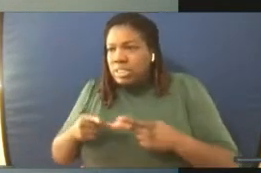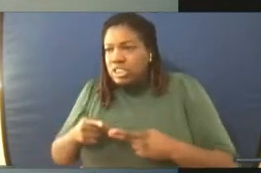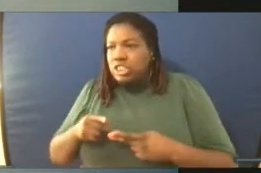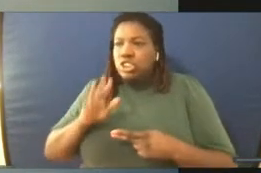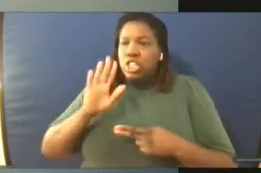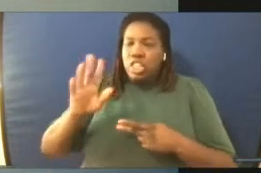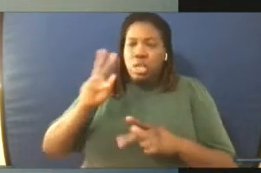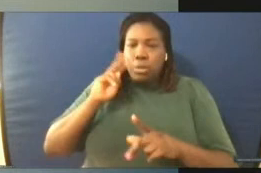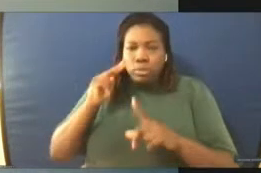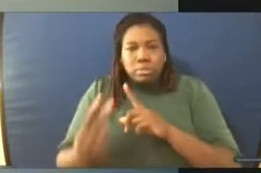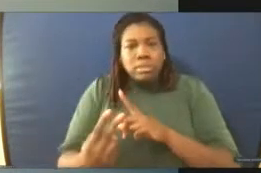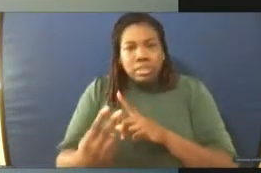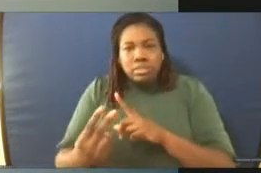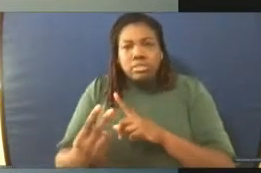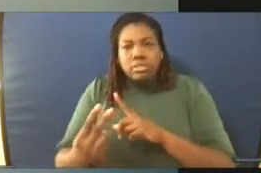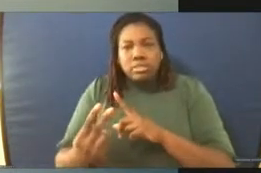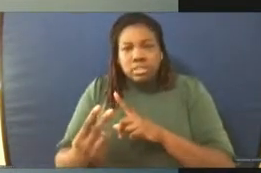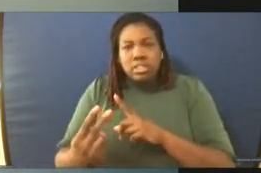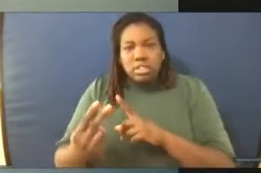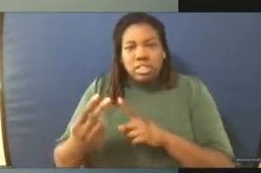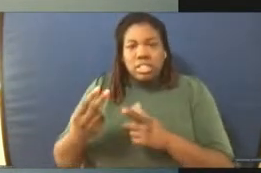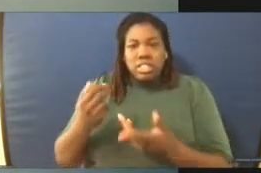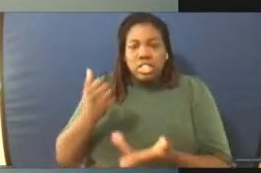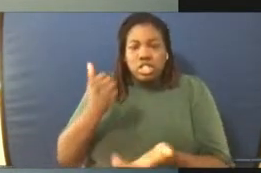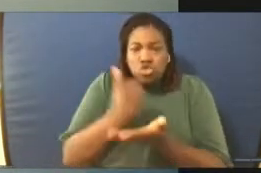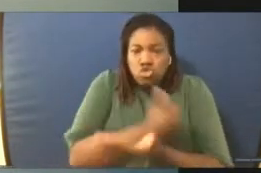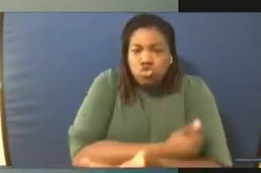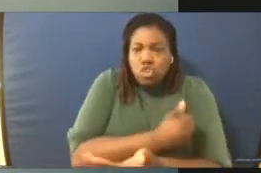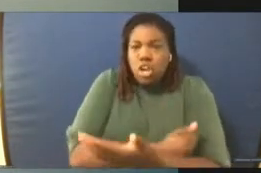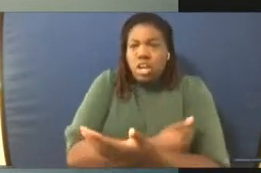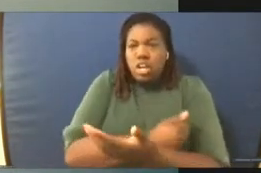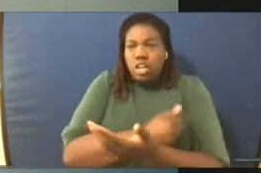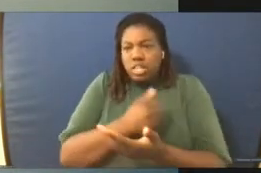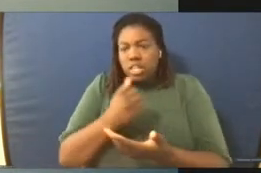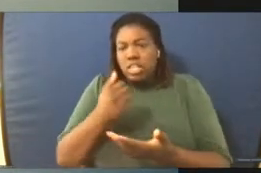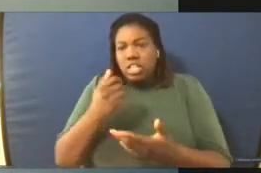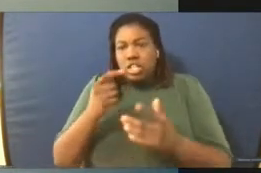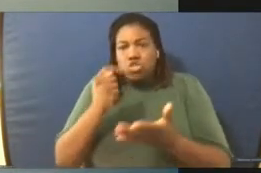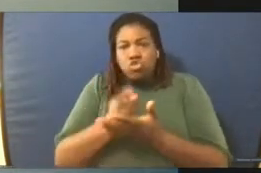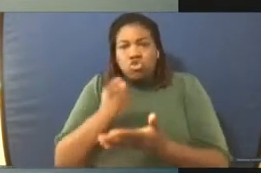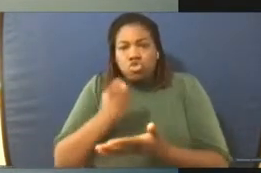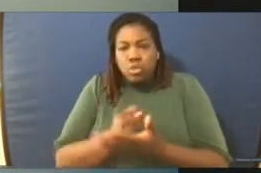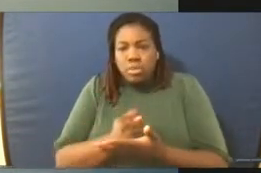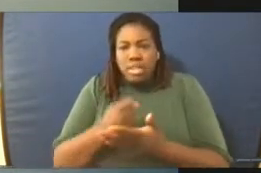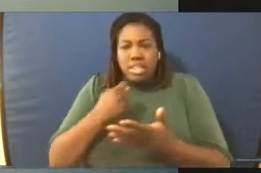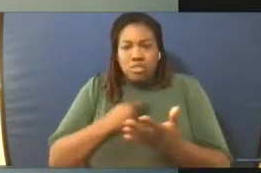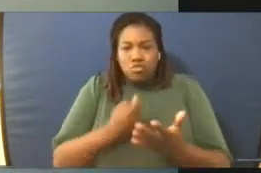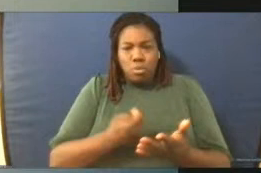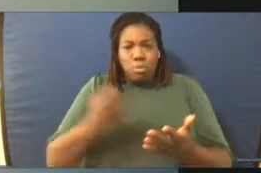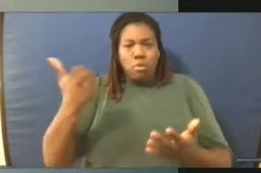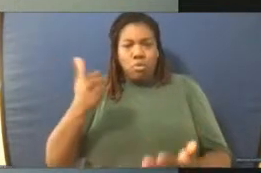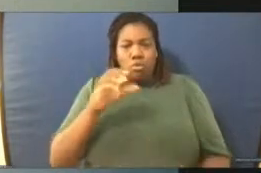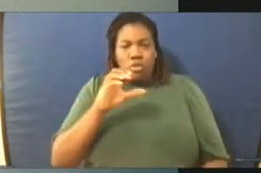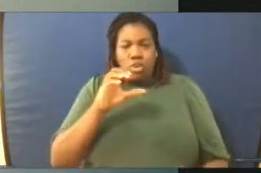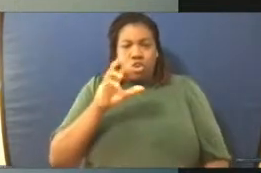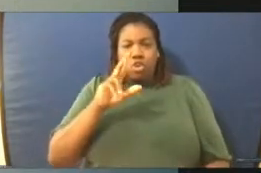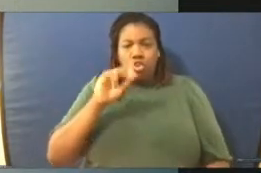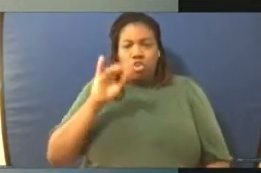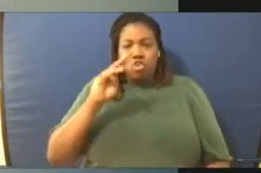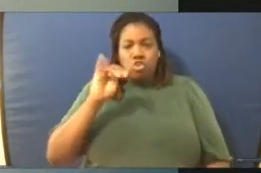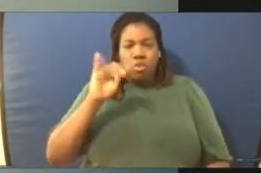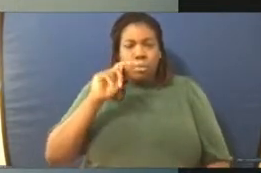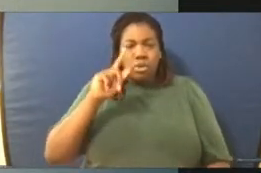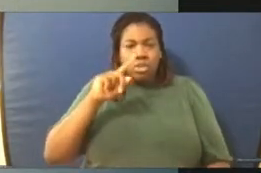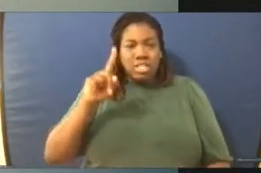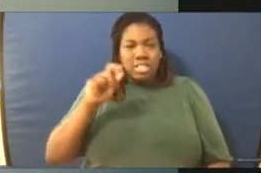moving, drug and substance use treatment from a criminalization standpoint into a medical and treatment standpoint,